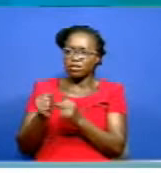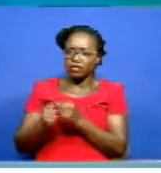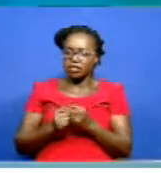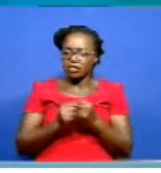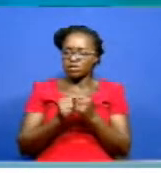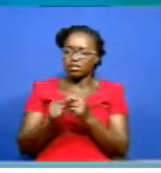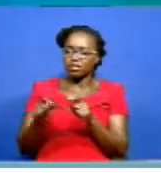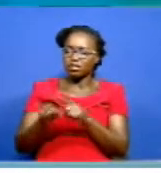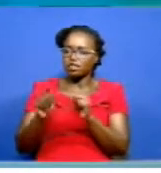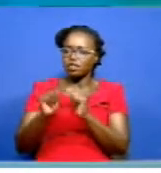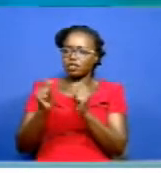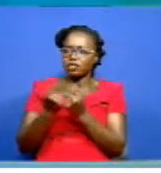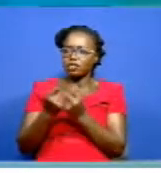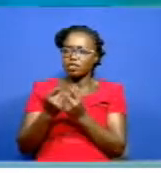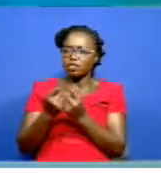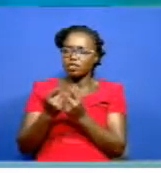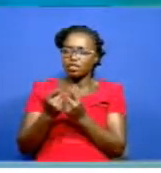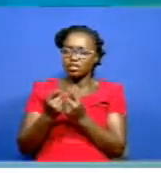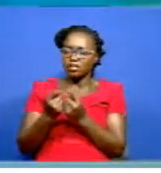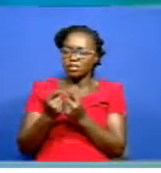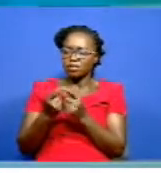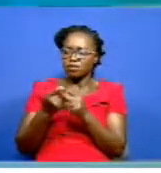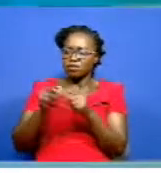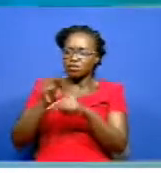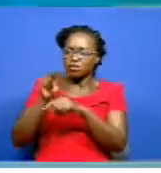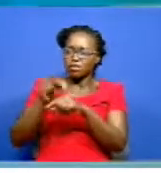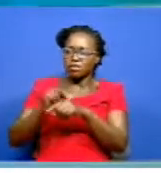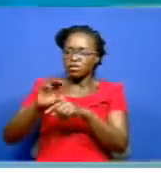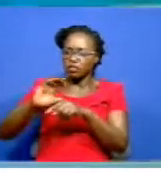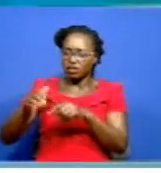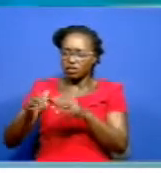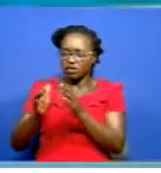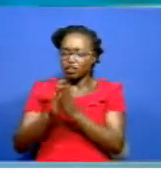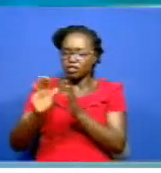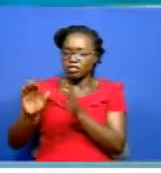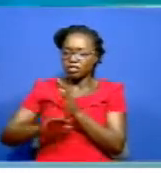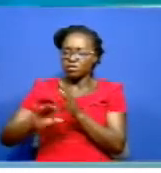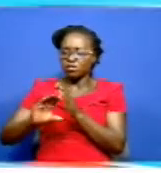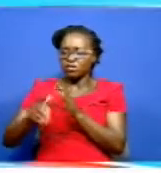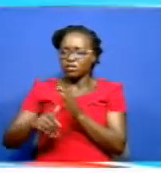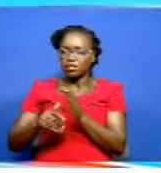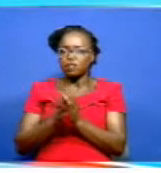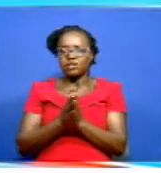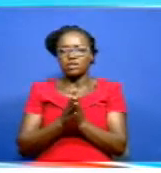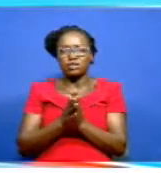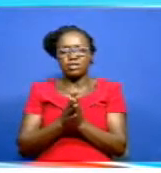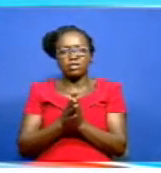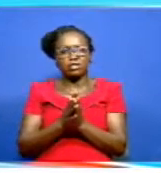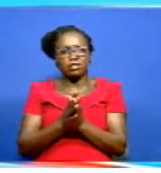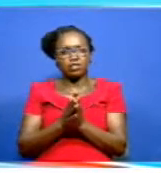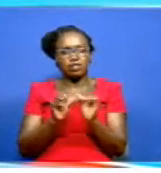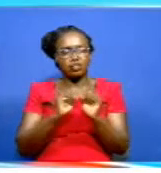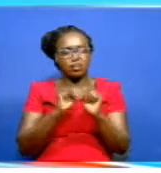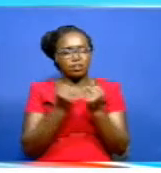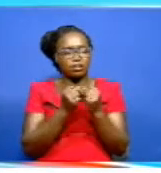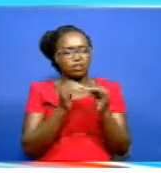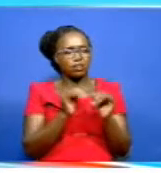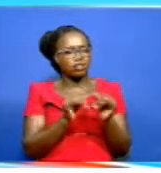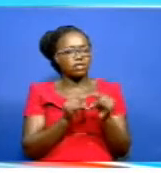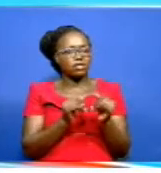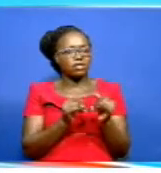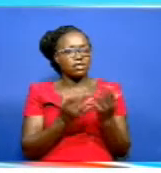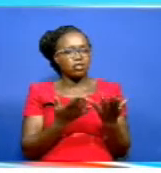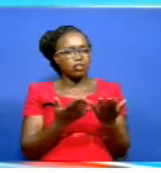as a team. All through, from the national, county and sub-county. Yes. Indeed, and looking at social media, I can